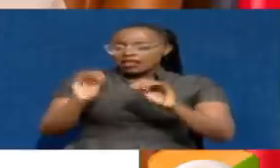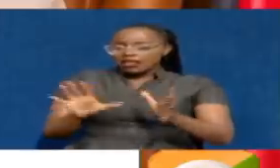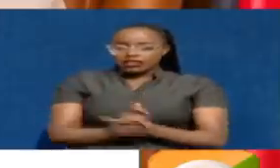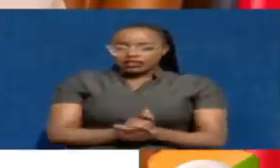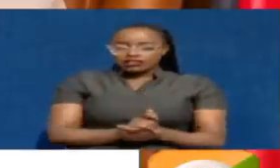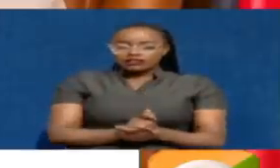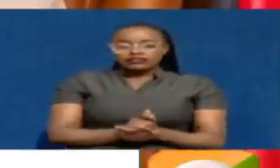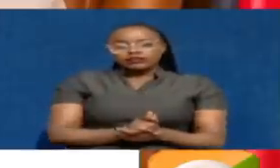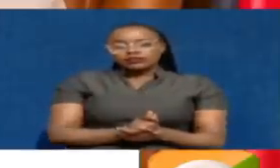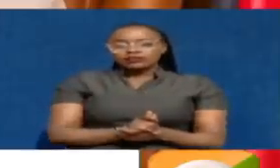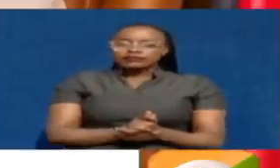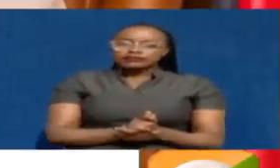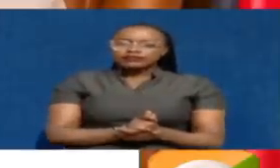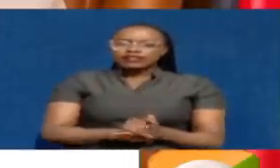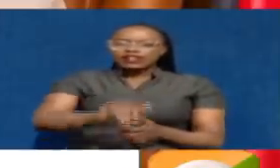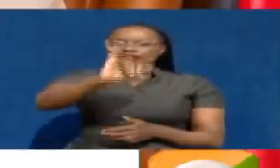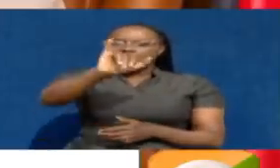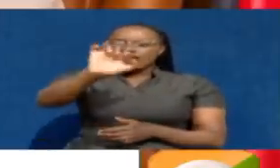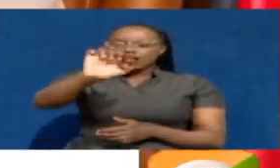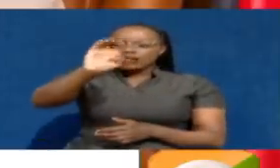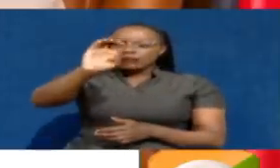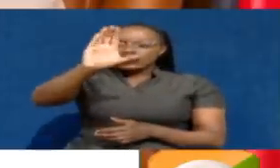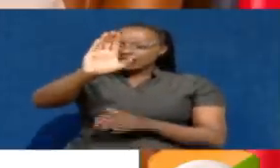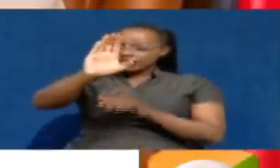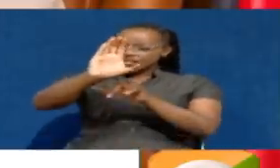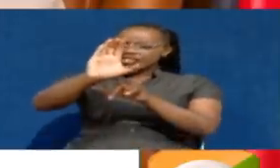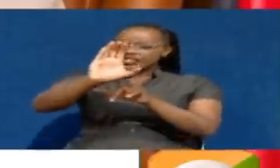The IEBC fellow